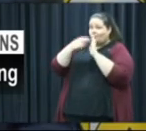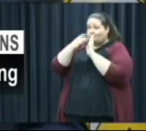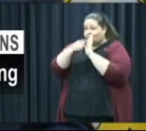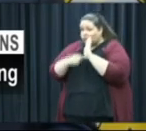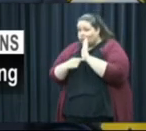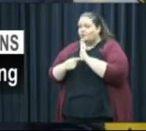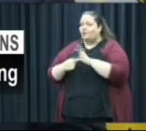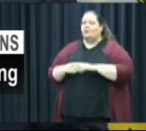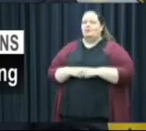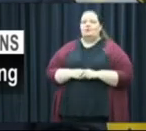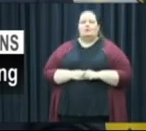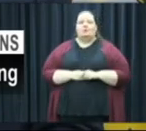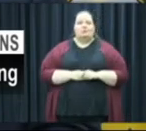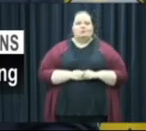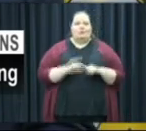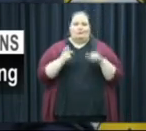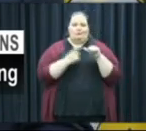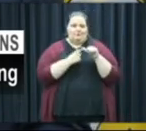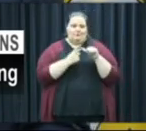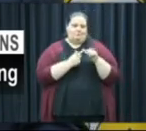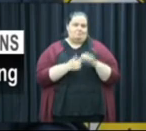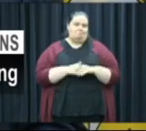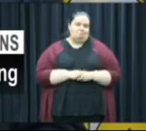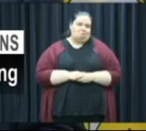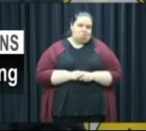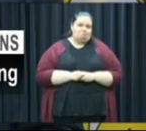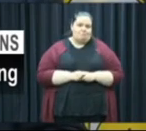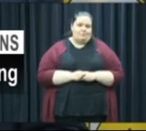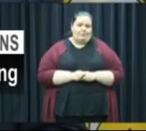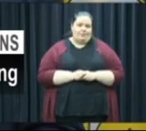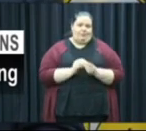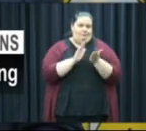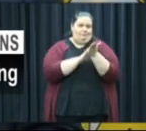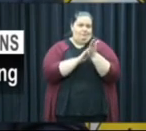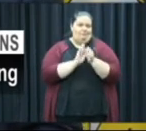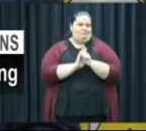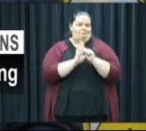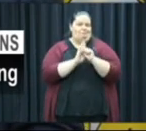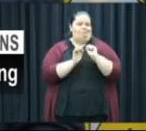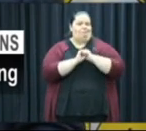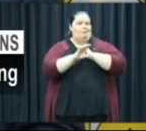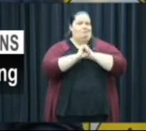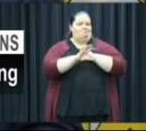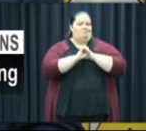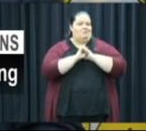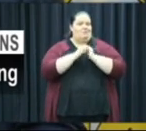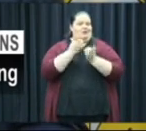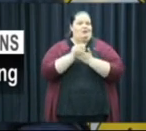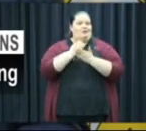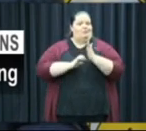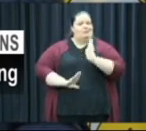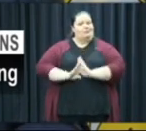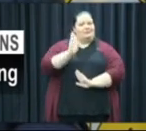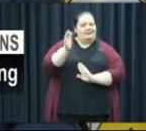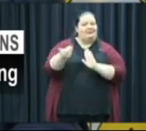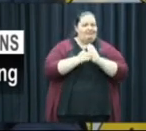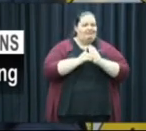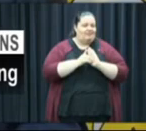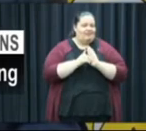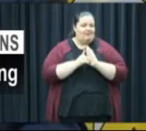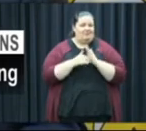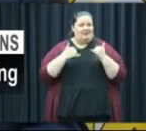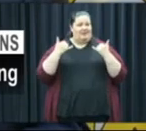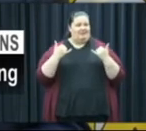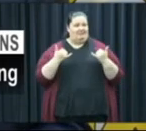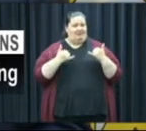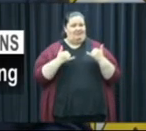Well, first of all, although I commend the promoters for looking at ways to restart our economy, this is not the